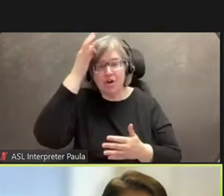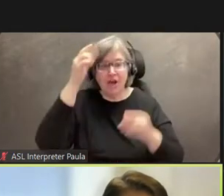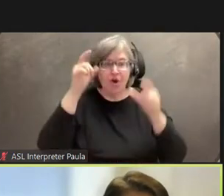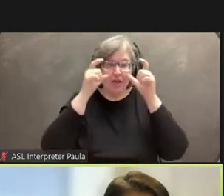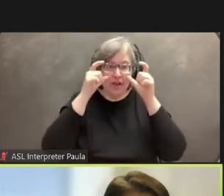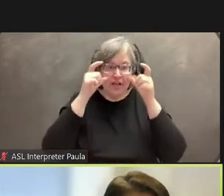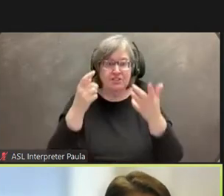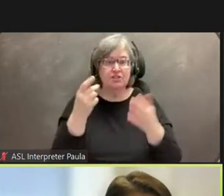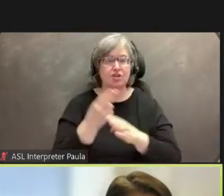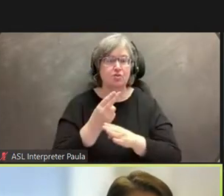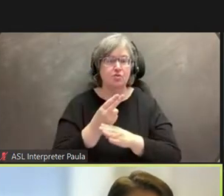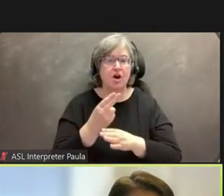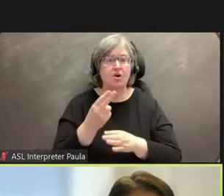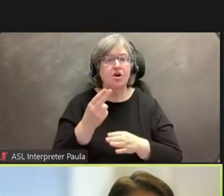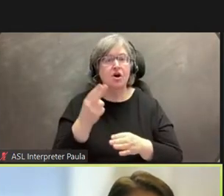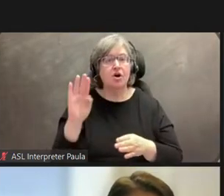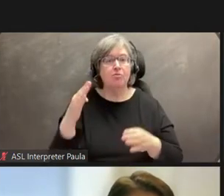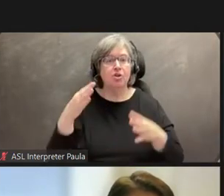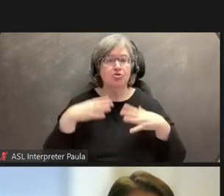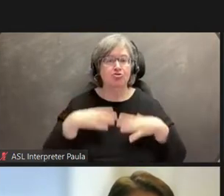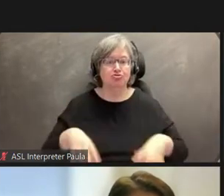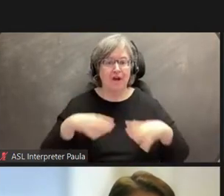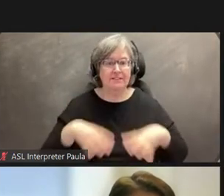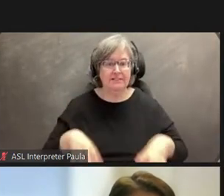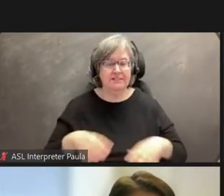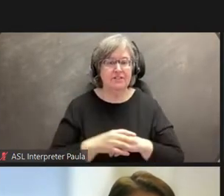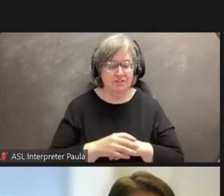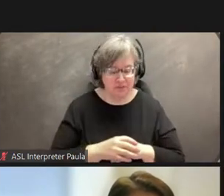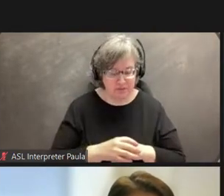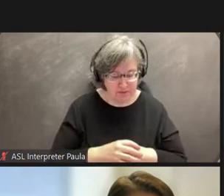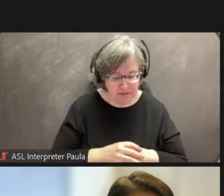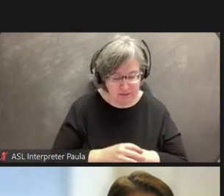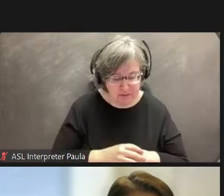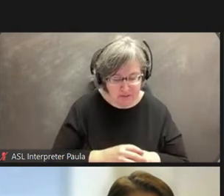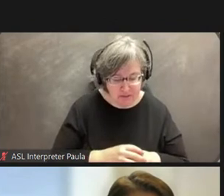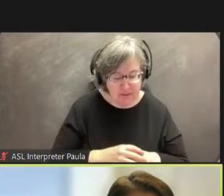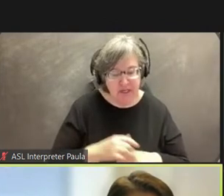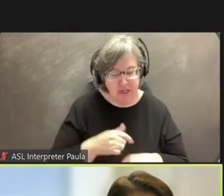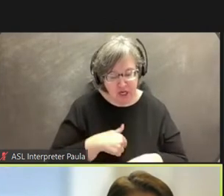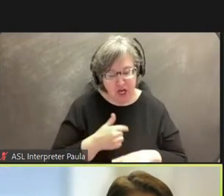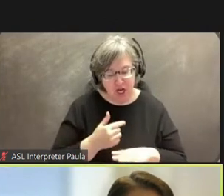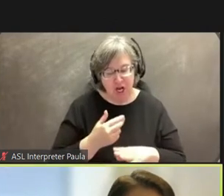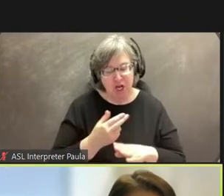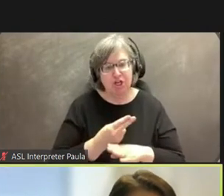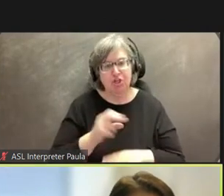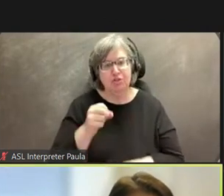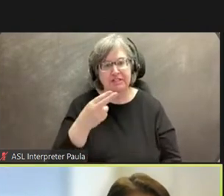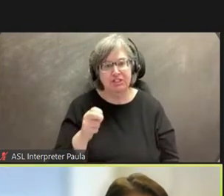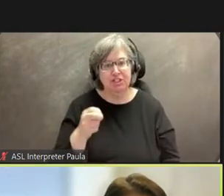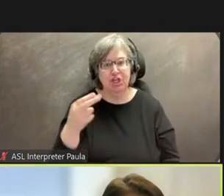blue dress with a necklace, and I identify as a she, her.